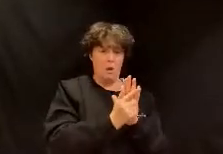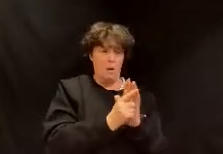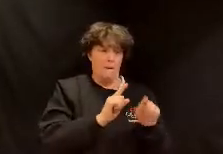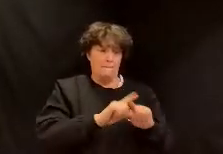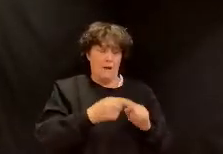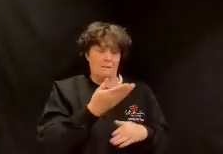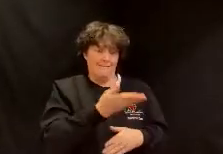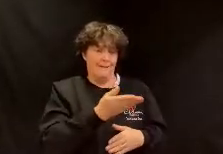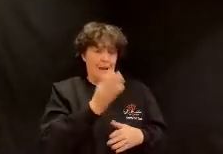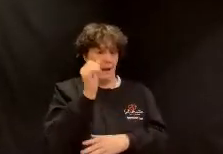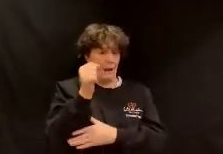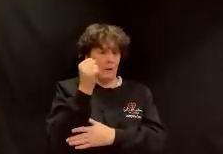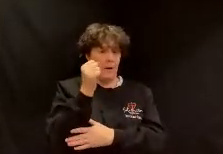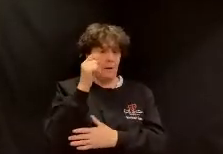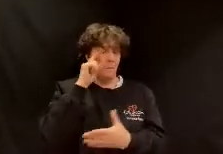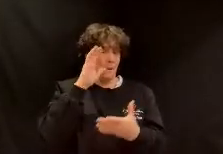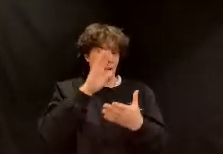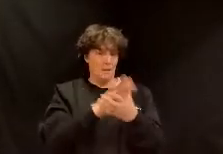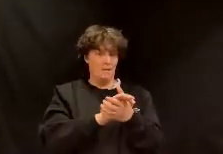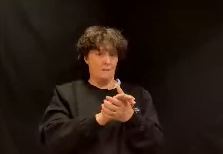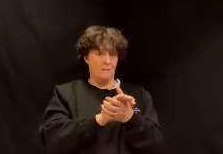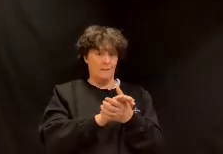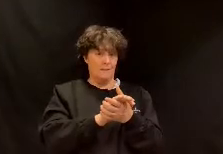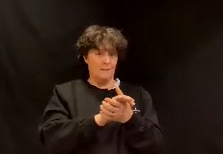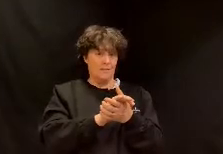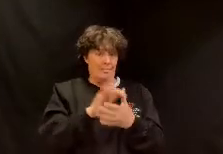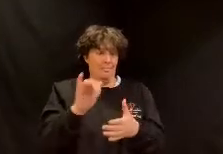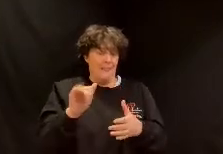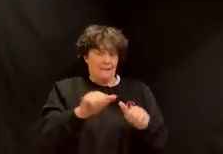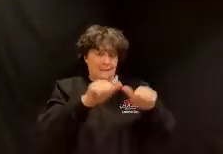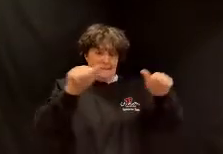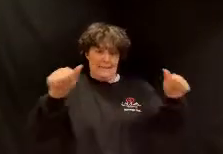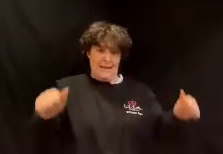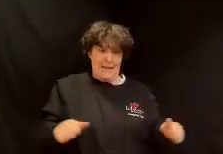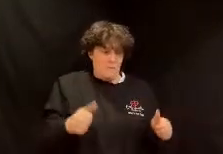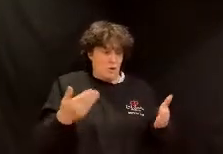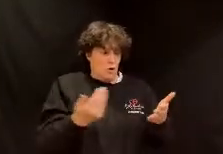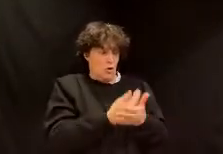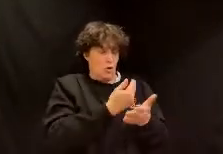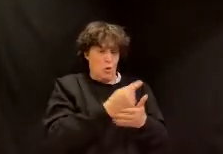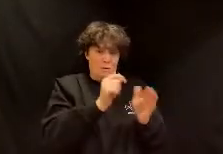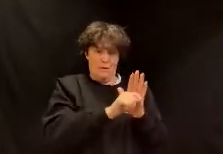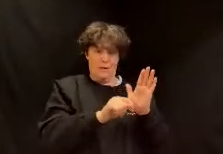believing. And he is the model, he's the New Testament